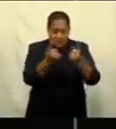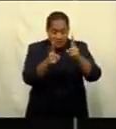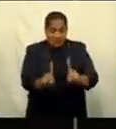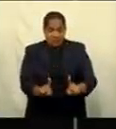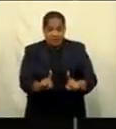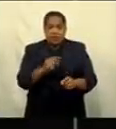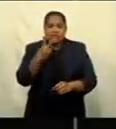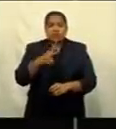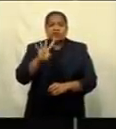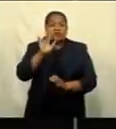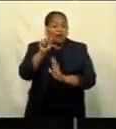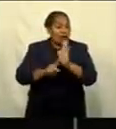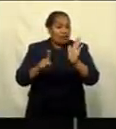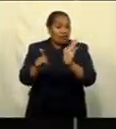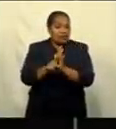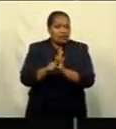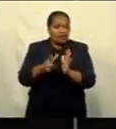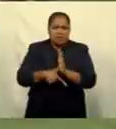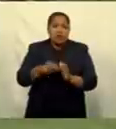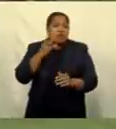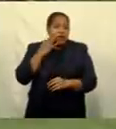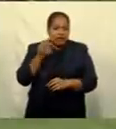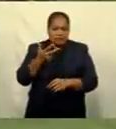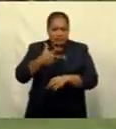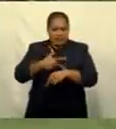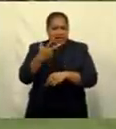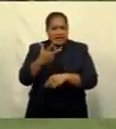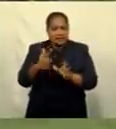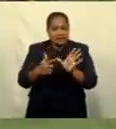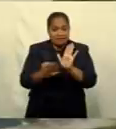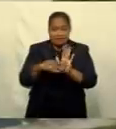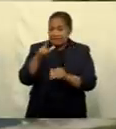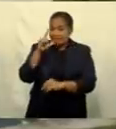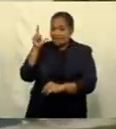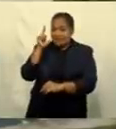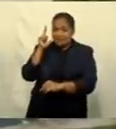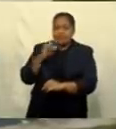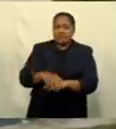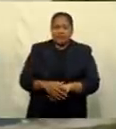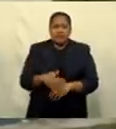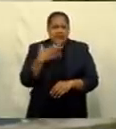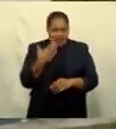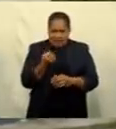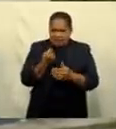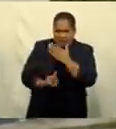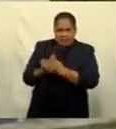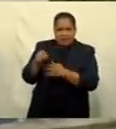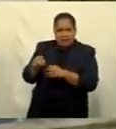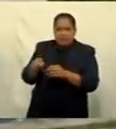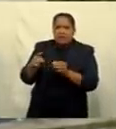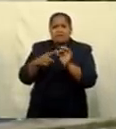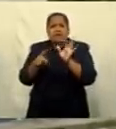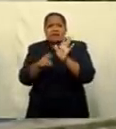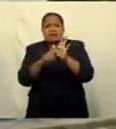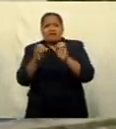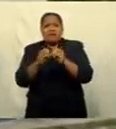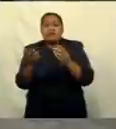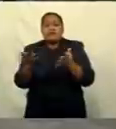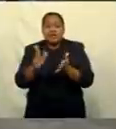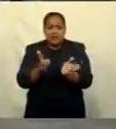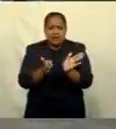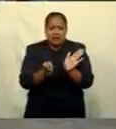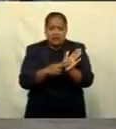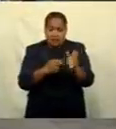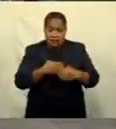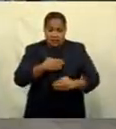the 24-hour period as at 8 a.m. yesterday. There has been a spike in the public rental board property in Mead Road, Nambua,